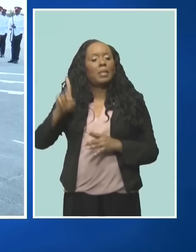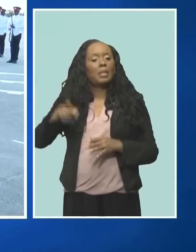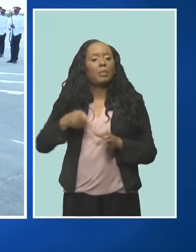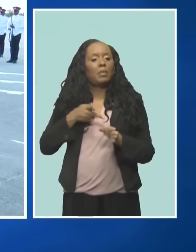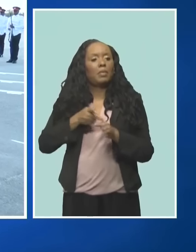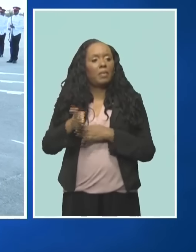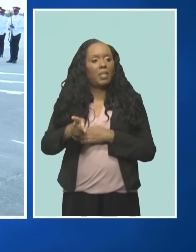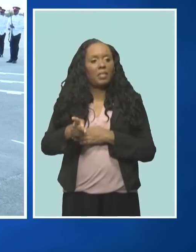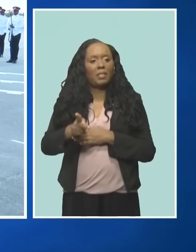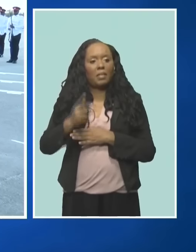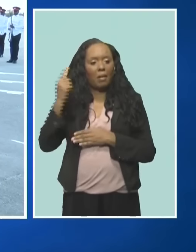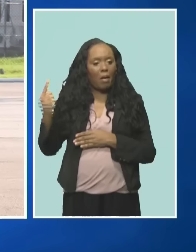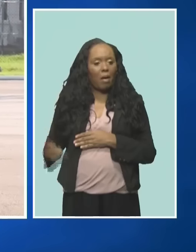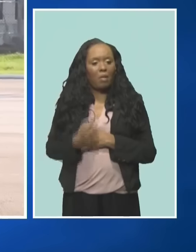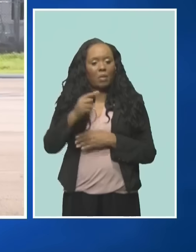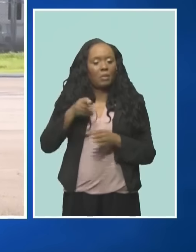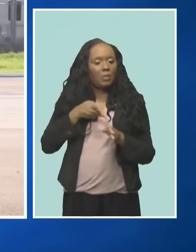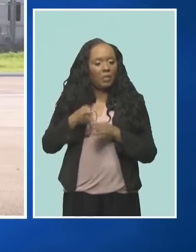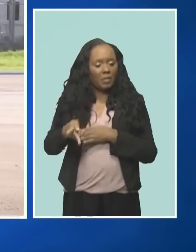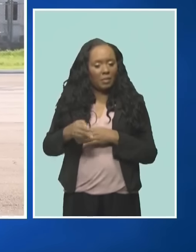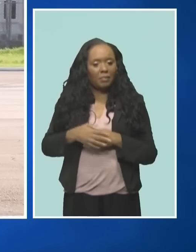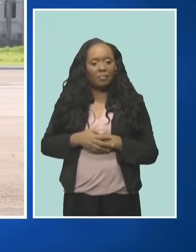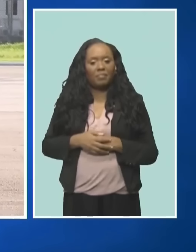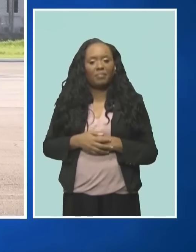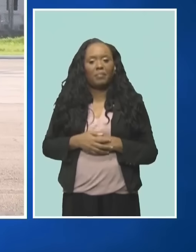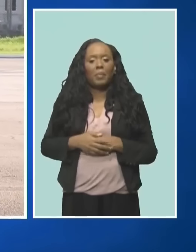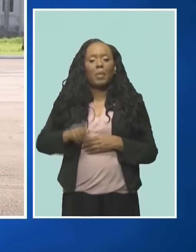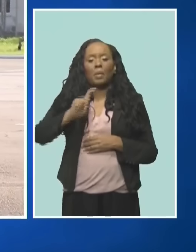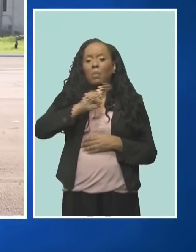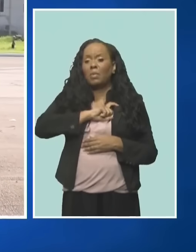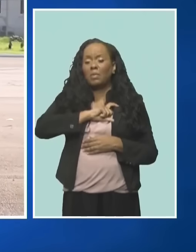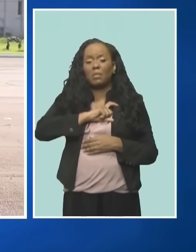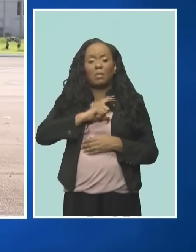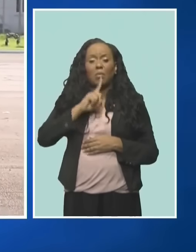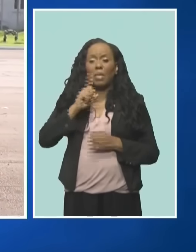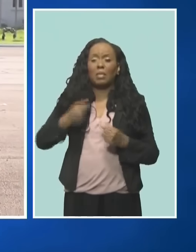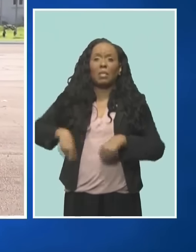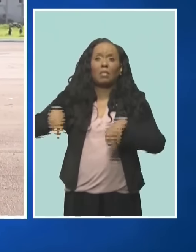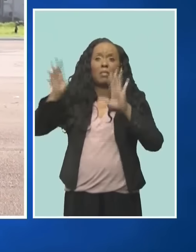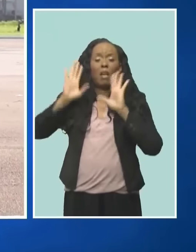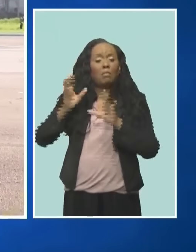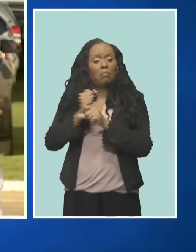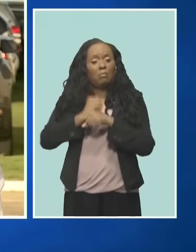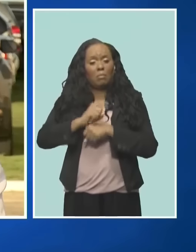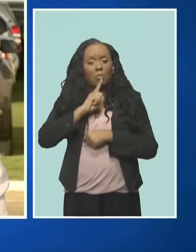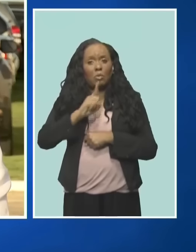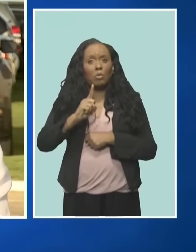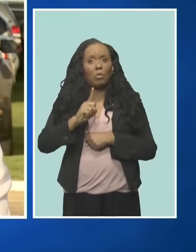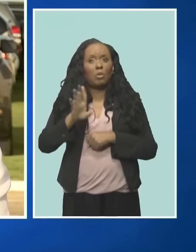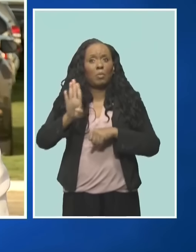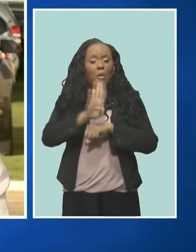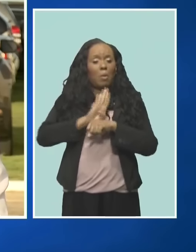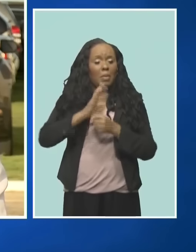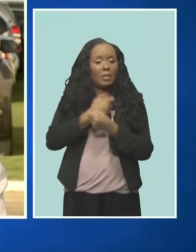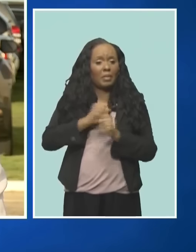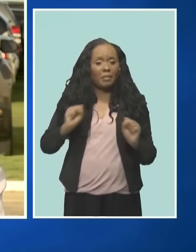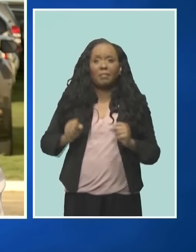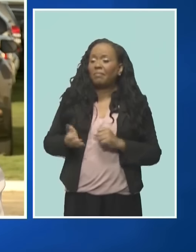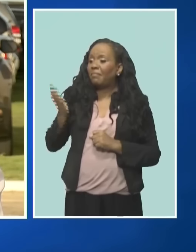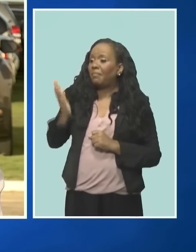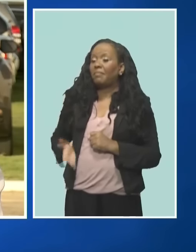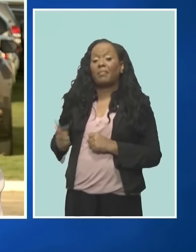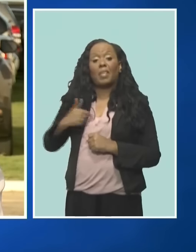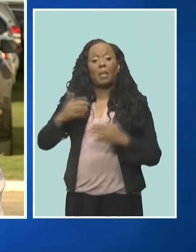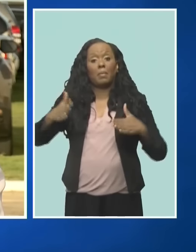all times. He says police officers have been making great sacrifices to keep Barbados safe. I am glad that you have